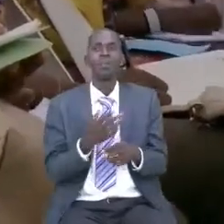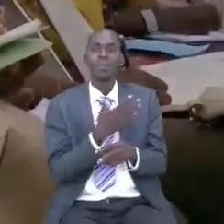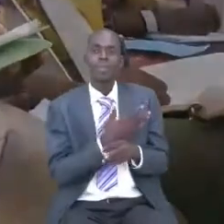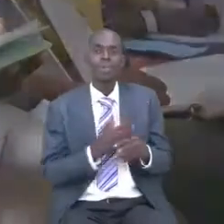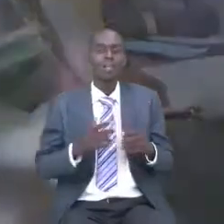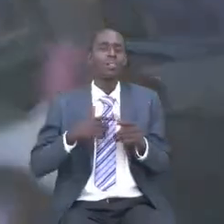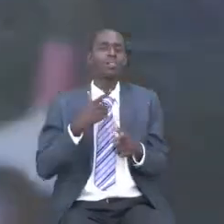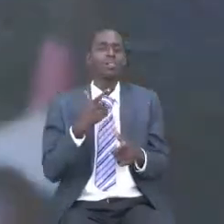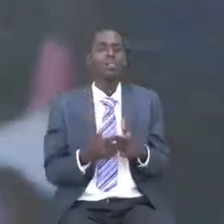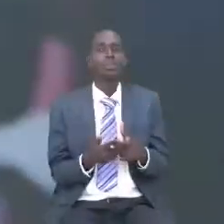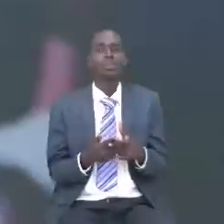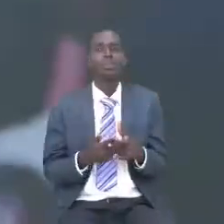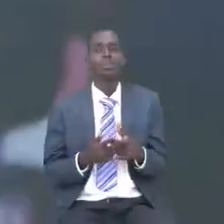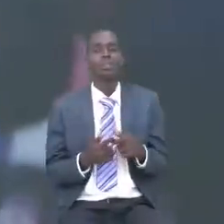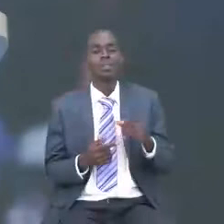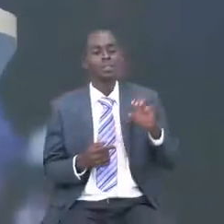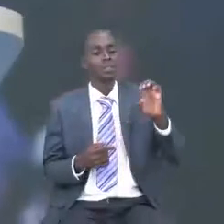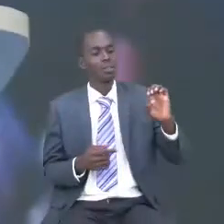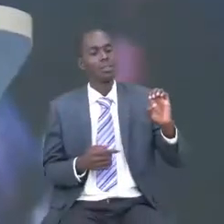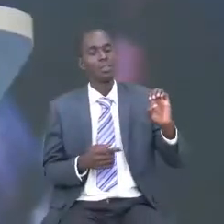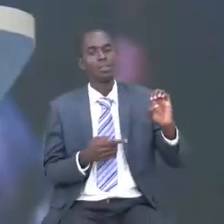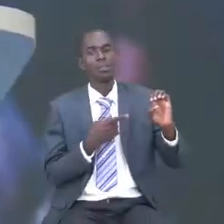then